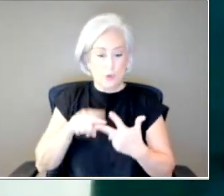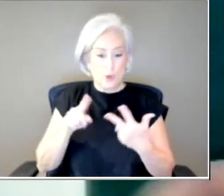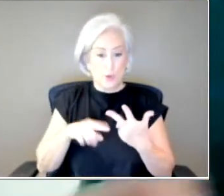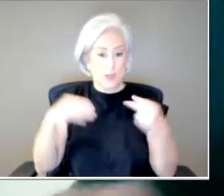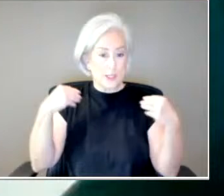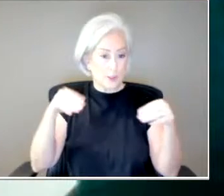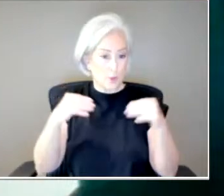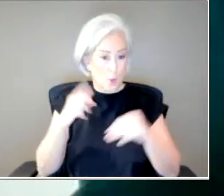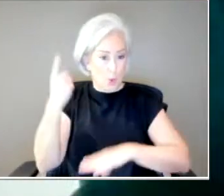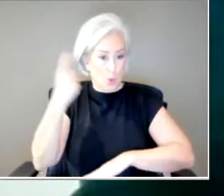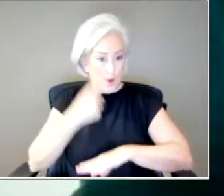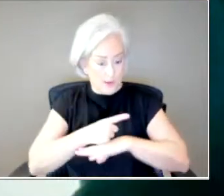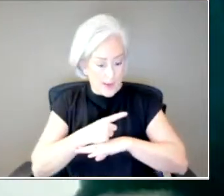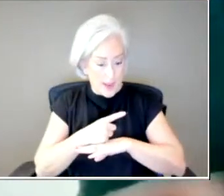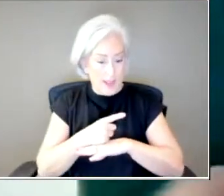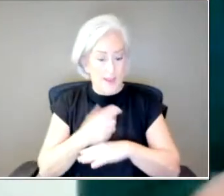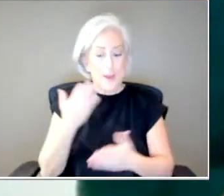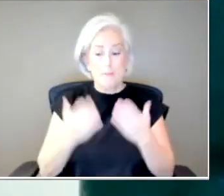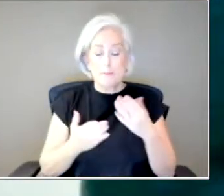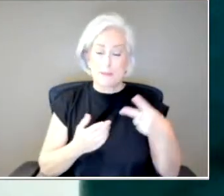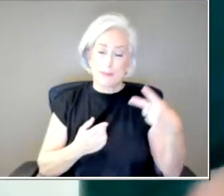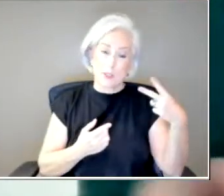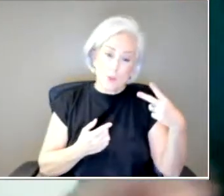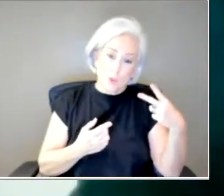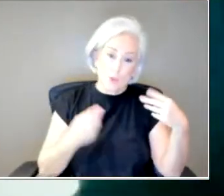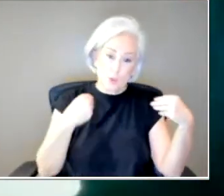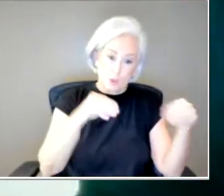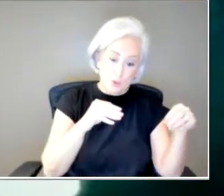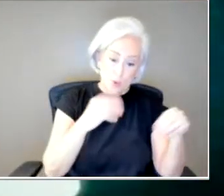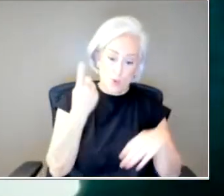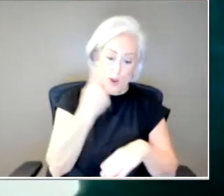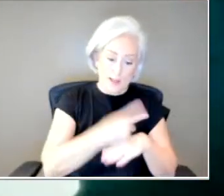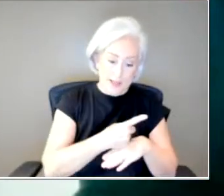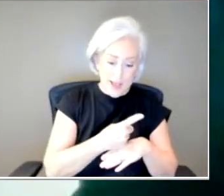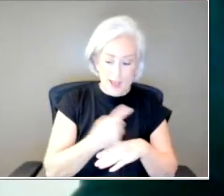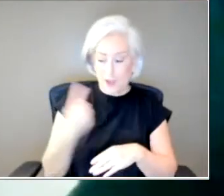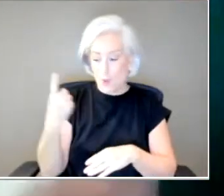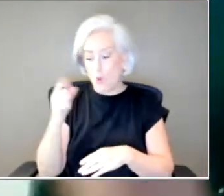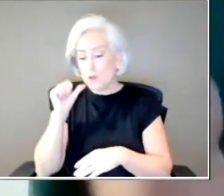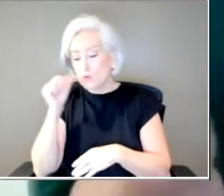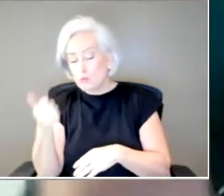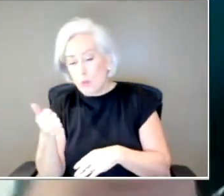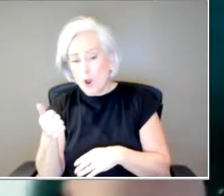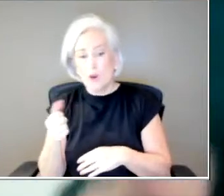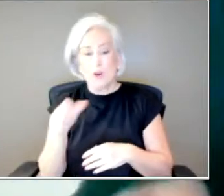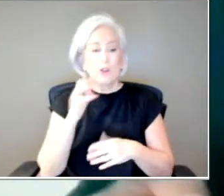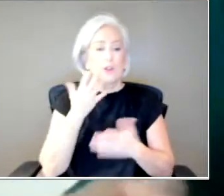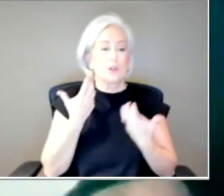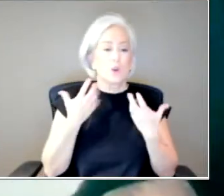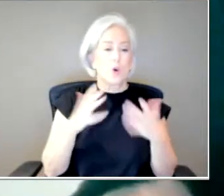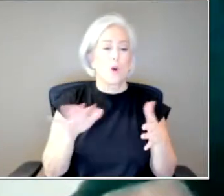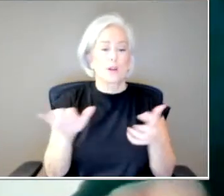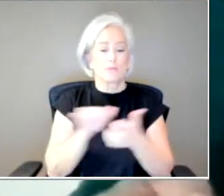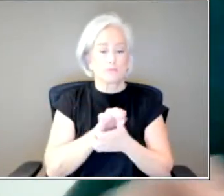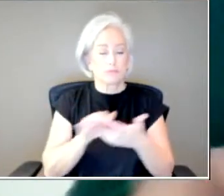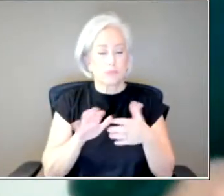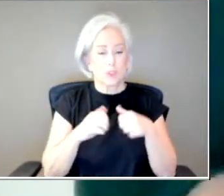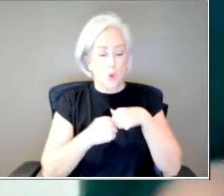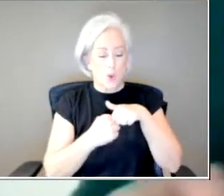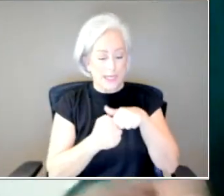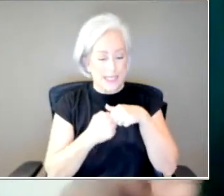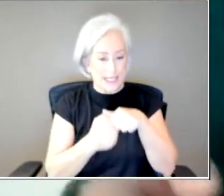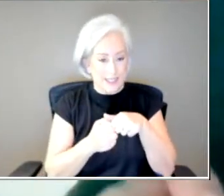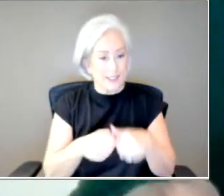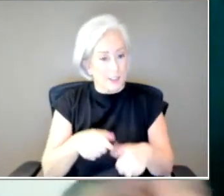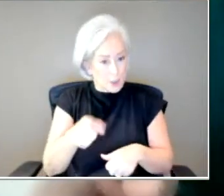stores today and do another one tomorrow, so that you don't wreck your knees. Because like you saw in the video at the